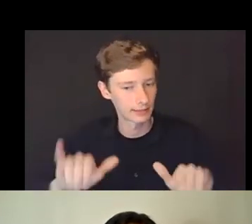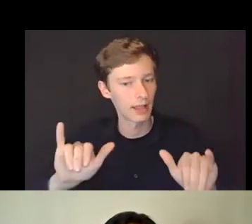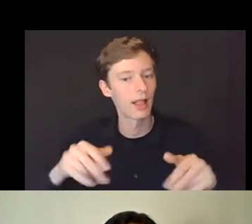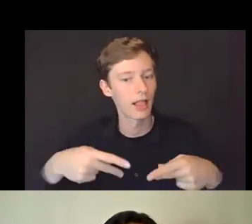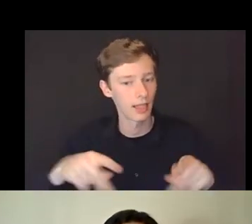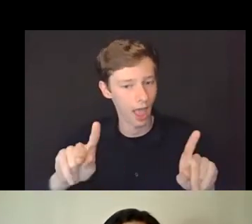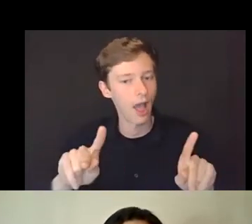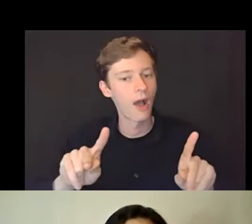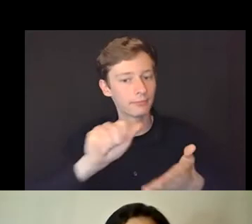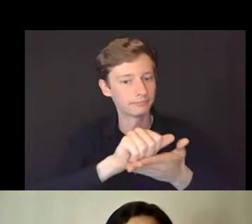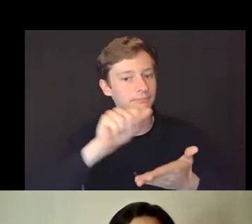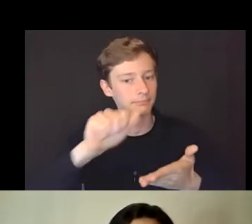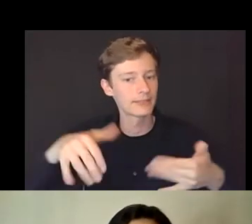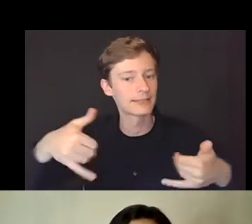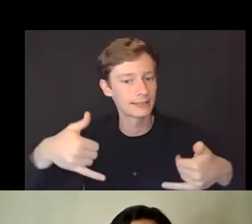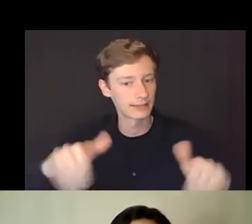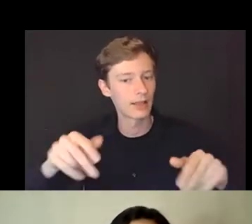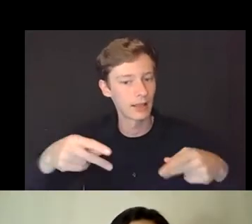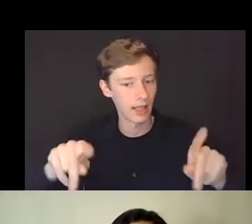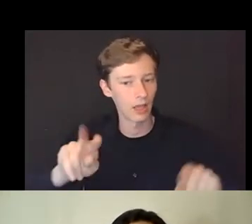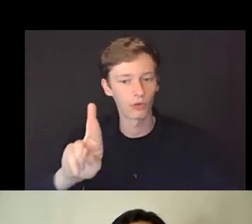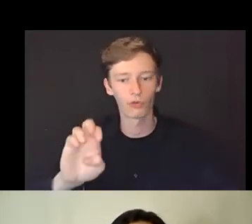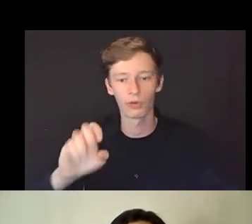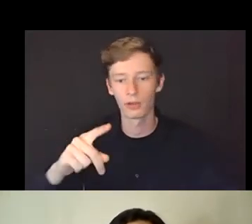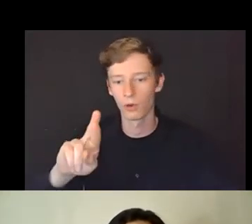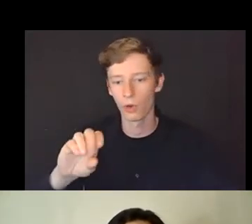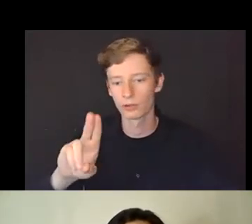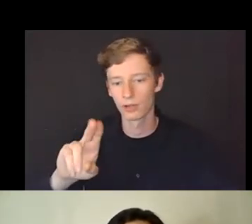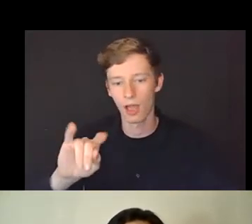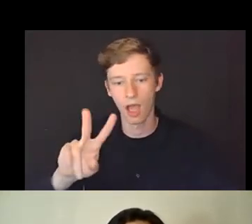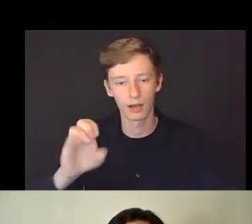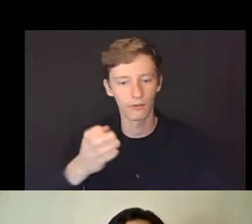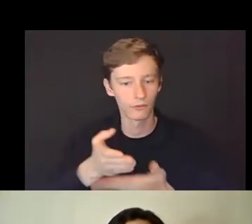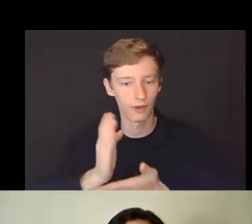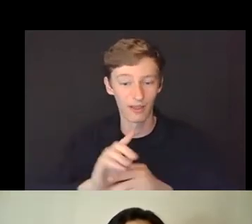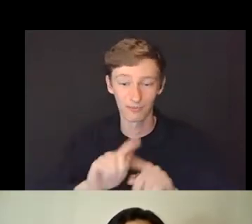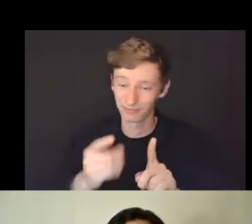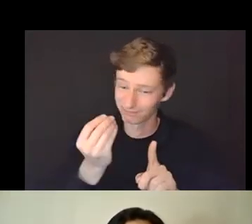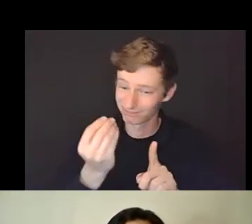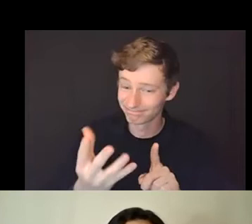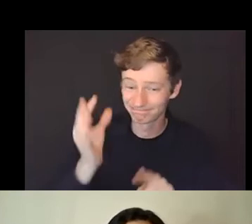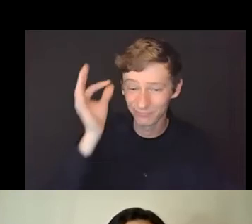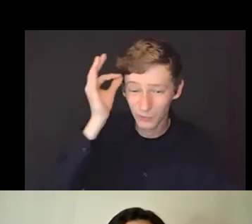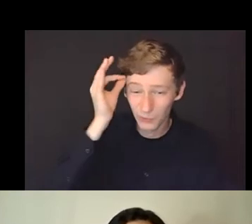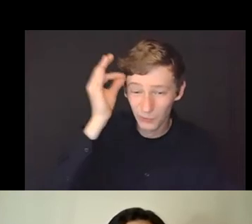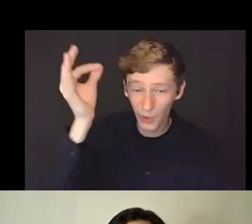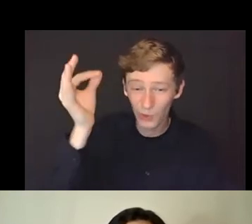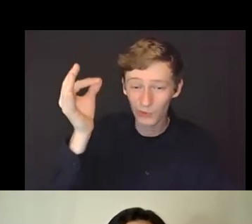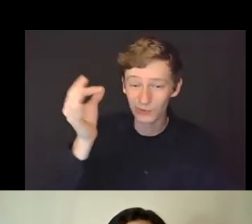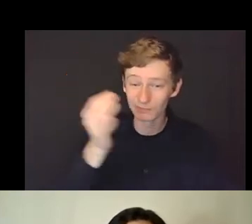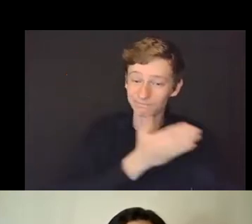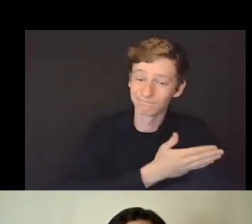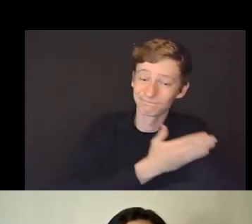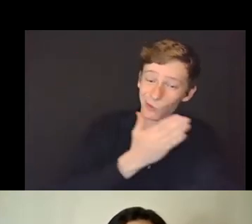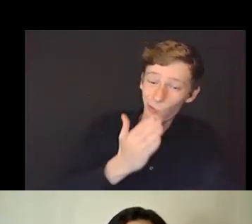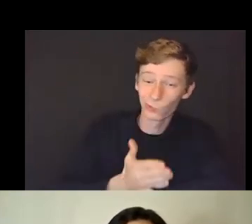reproductive rights in place, but as we stated more than once here, we're one vote away from that, you know, and we're